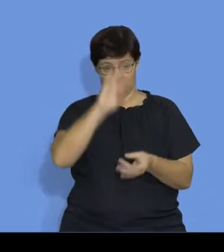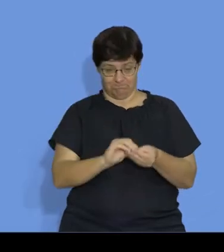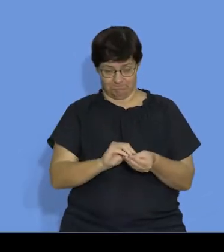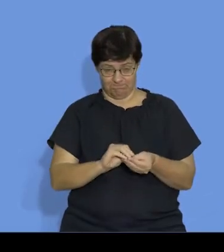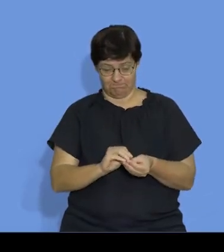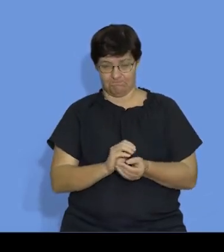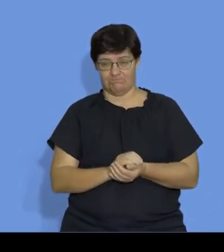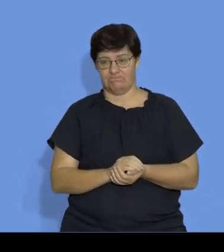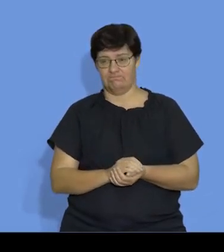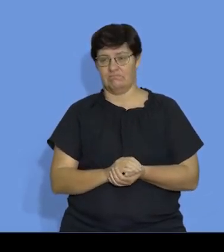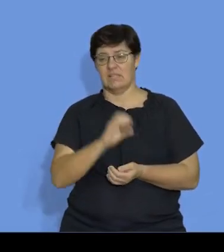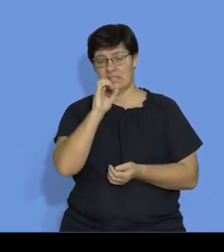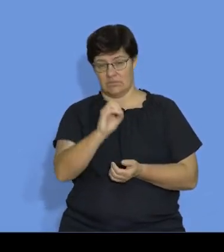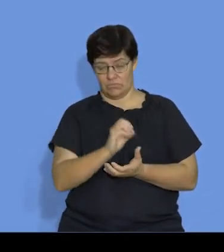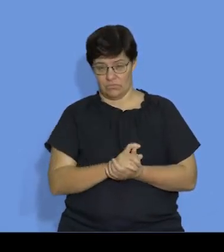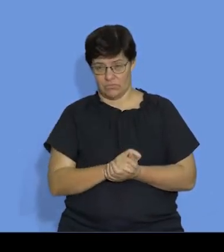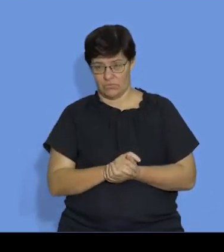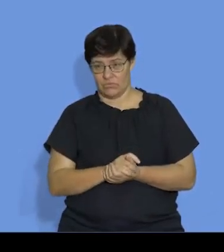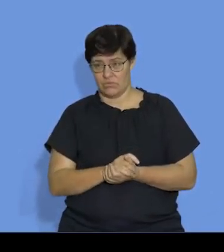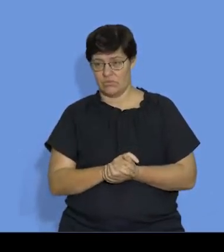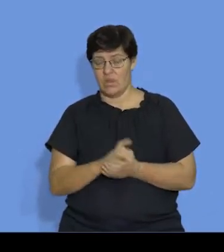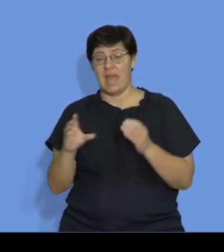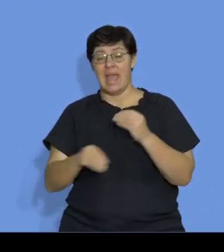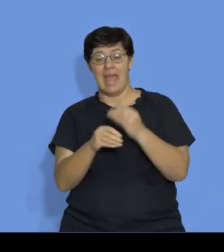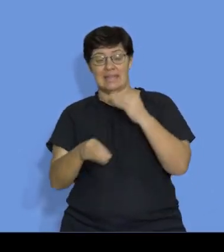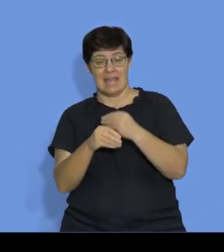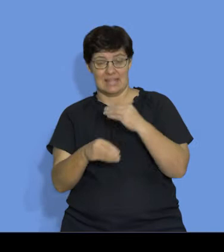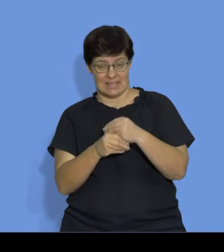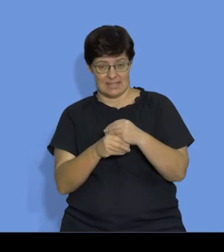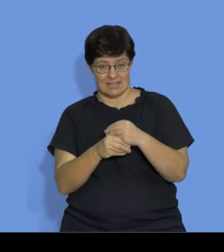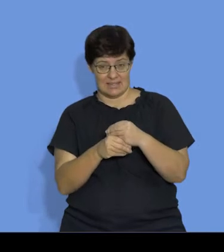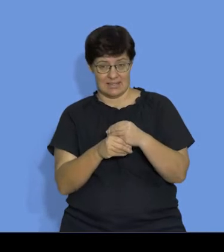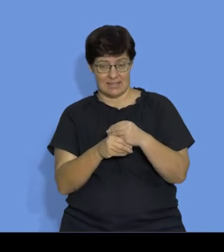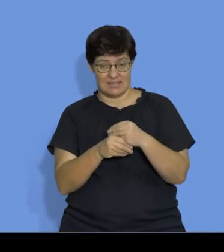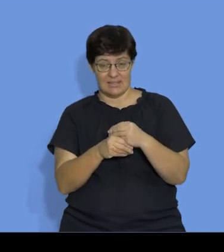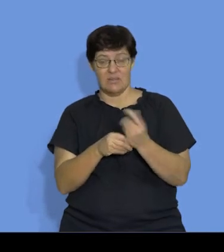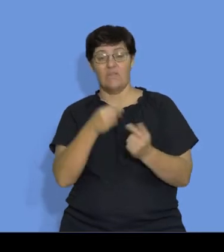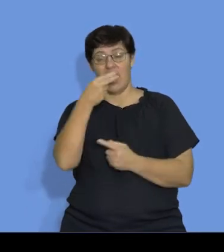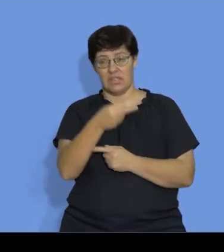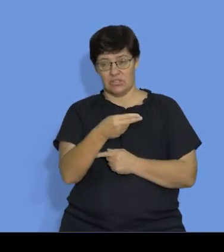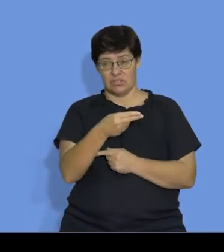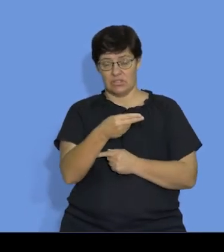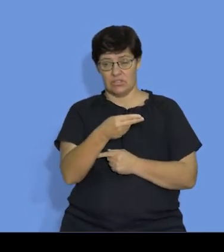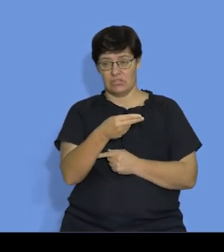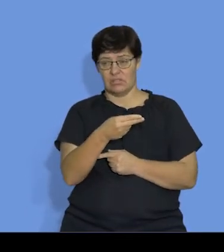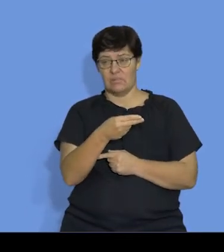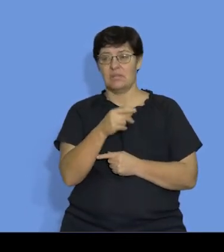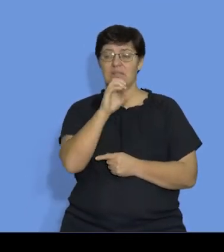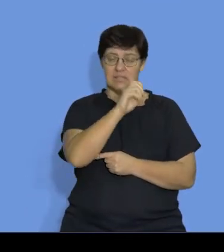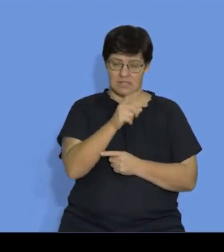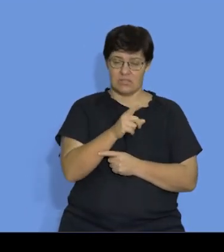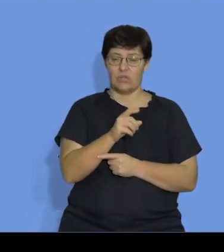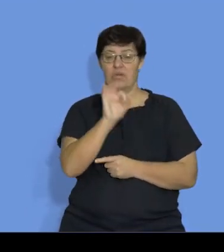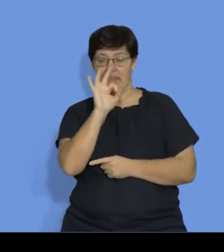is actually 0. So if you add the oxidation number, the total of hydrogen and nitrogen, we must get 0. So there's 3